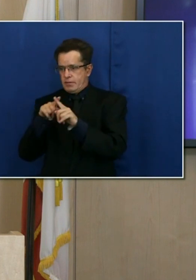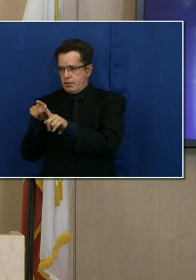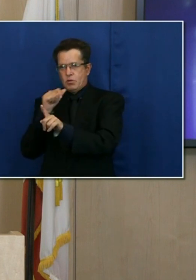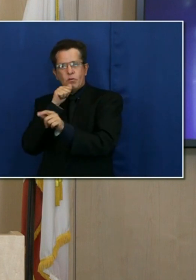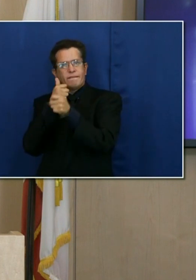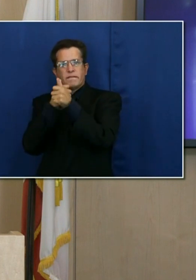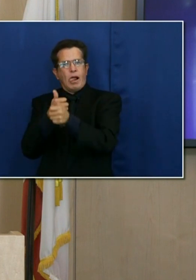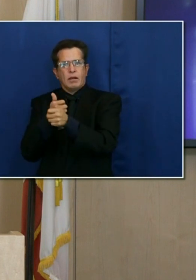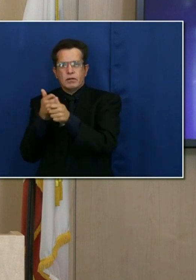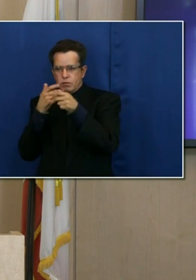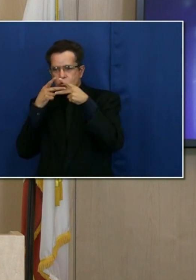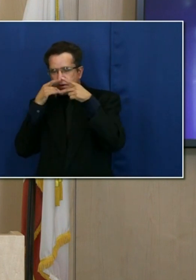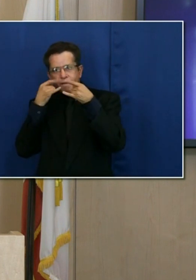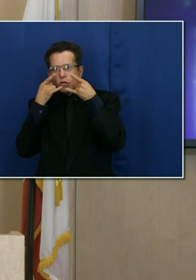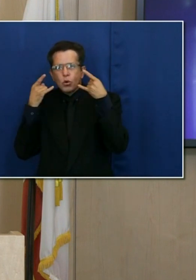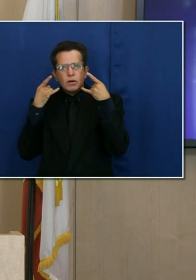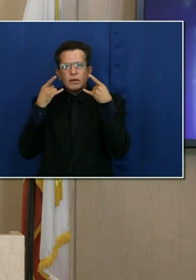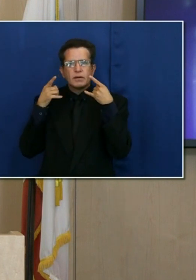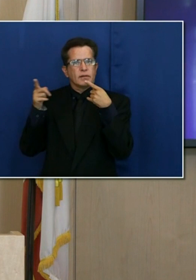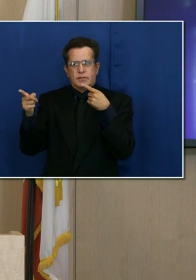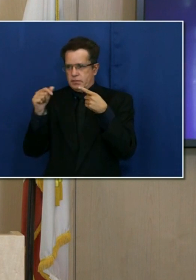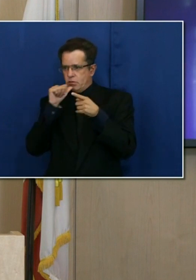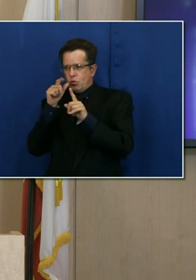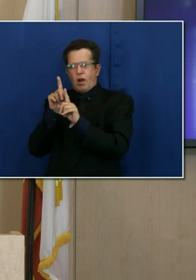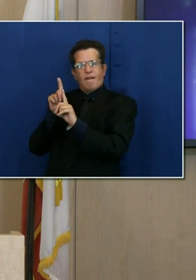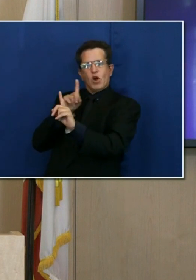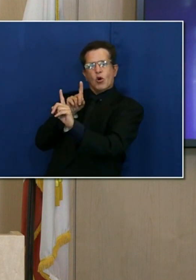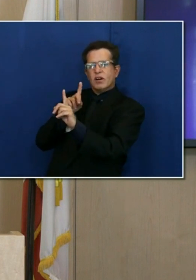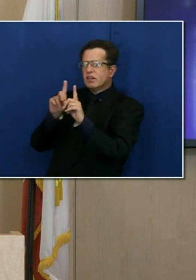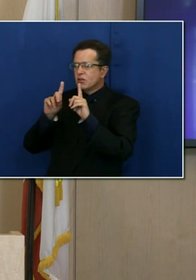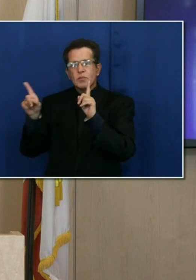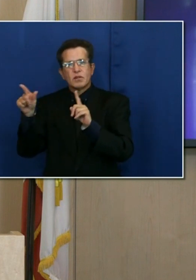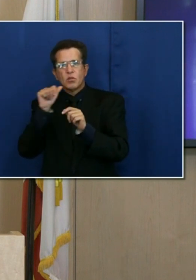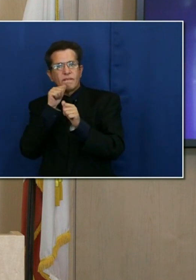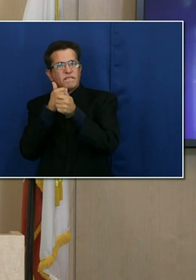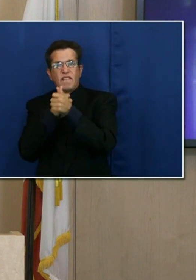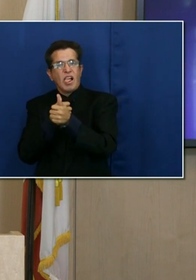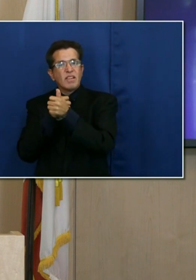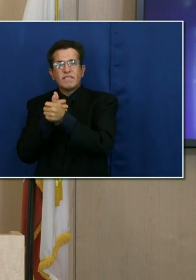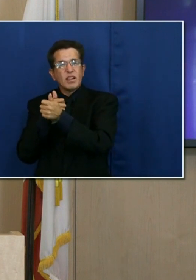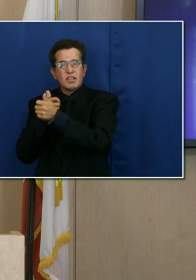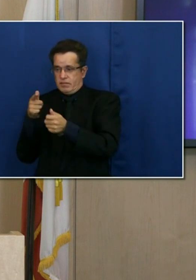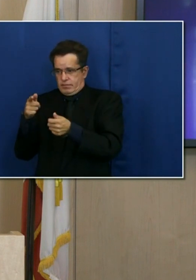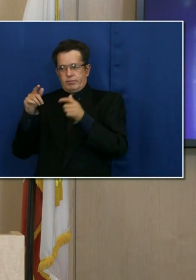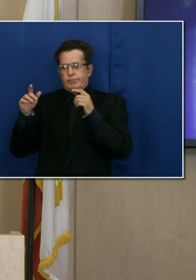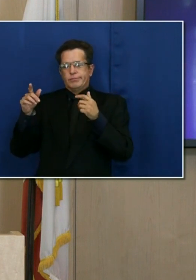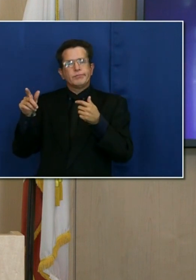asked, which is social distancing and wearing their masks and